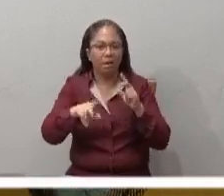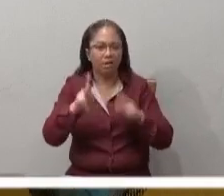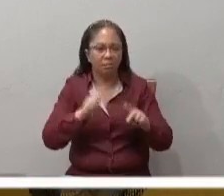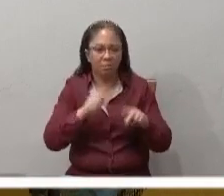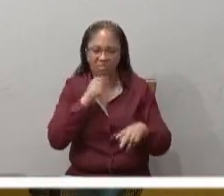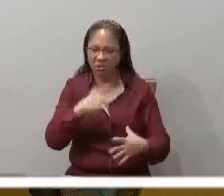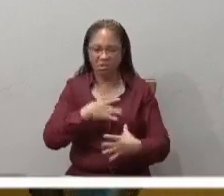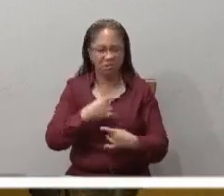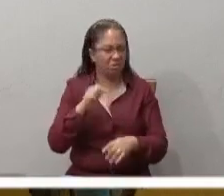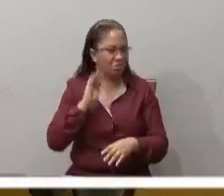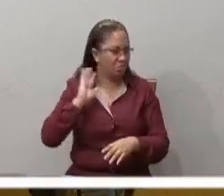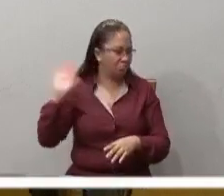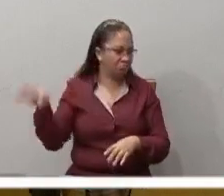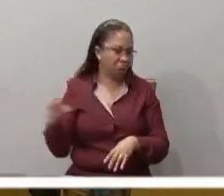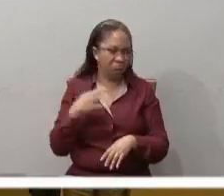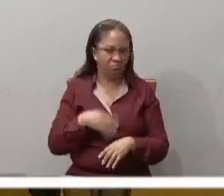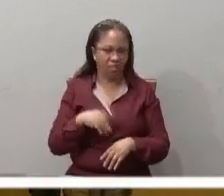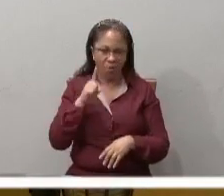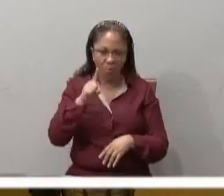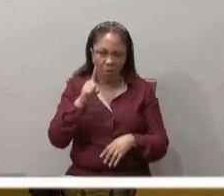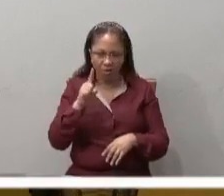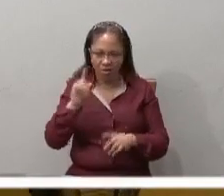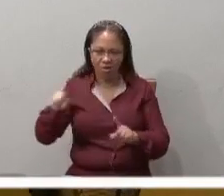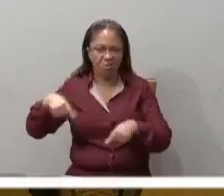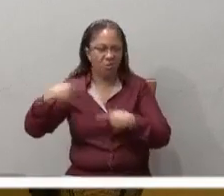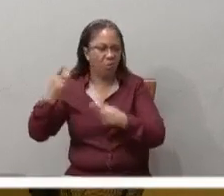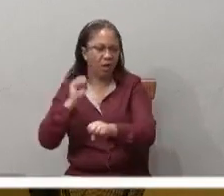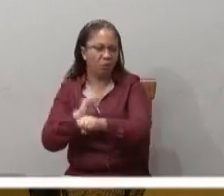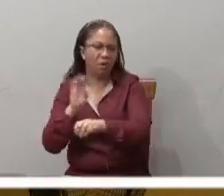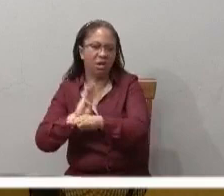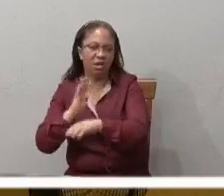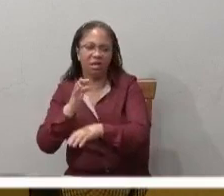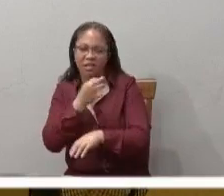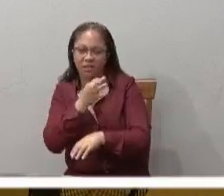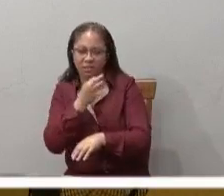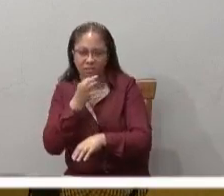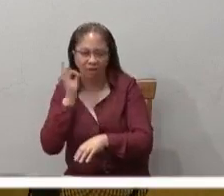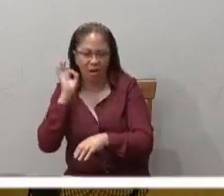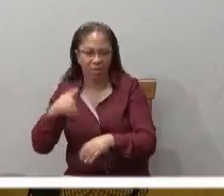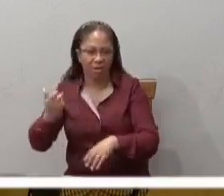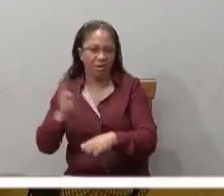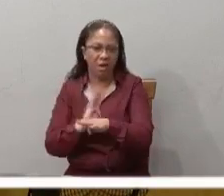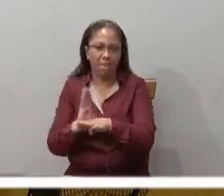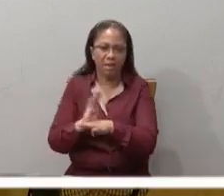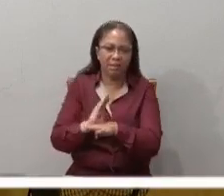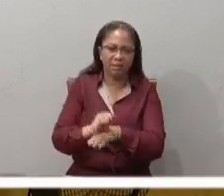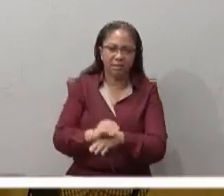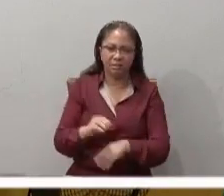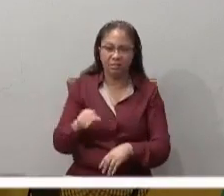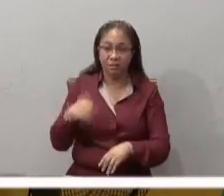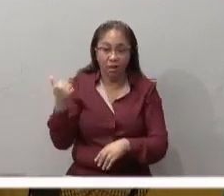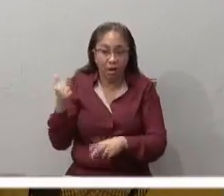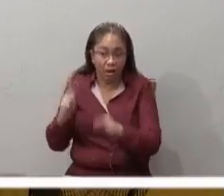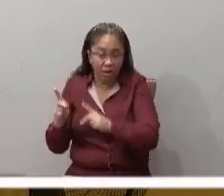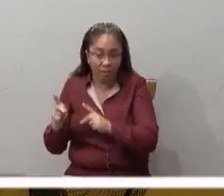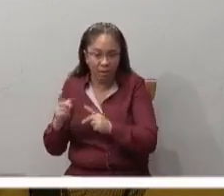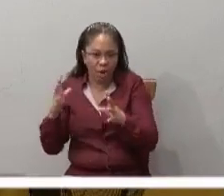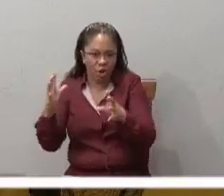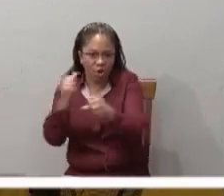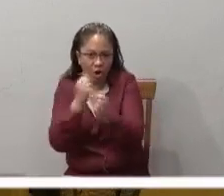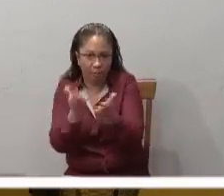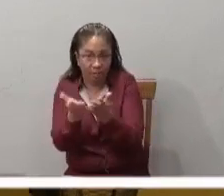not interested. One went off to his farm, another to his business, and the rest seized his